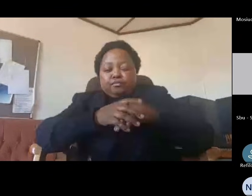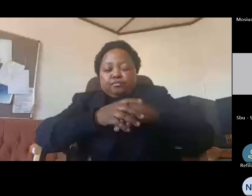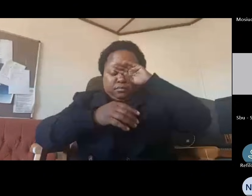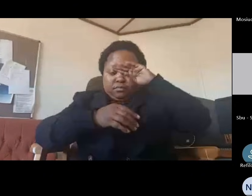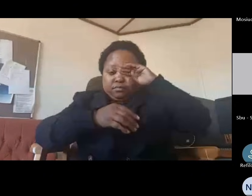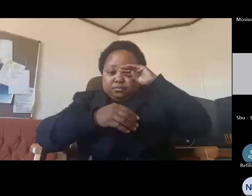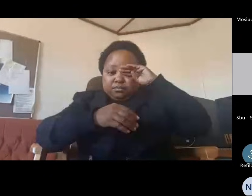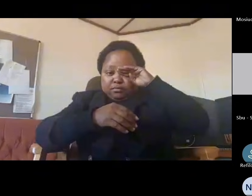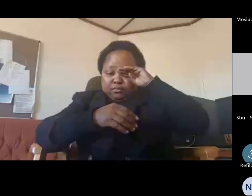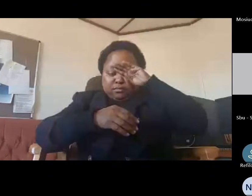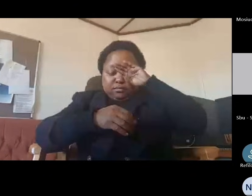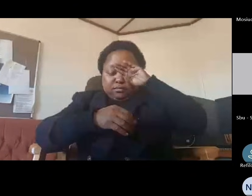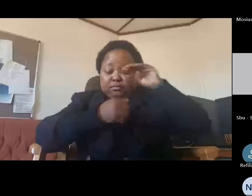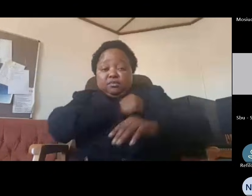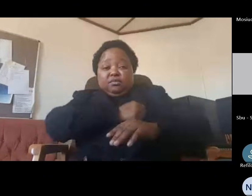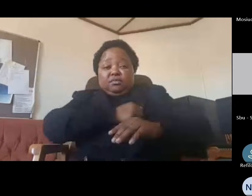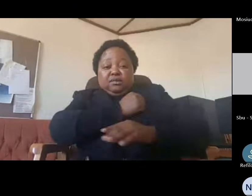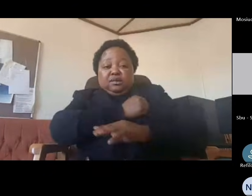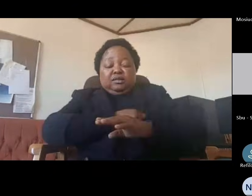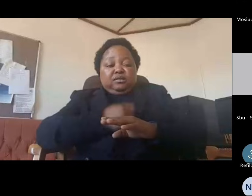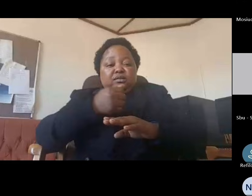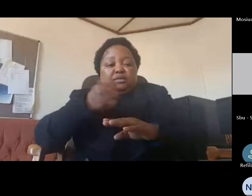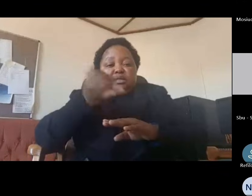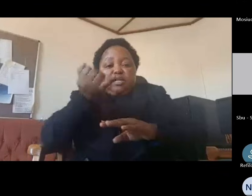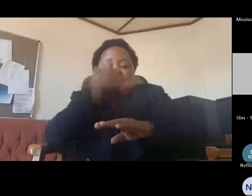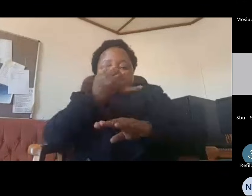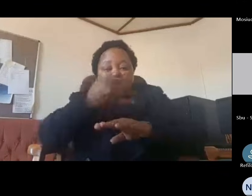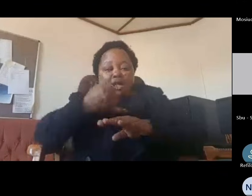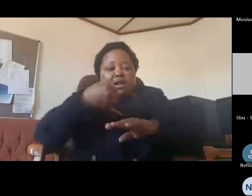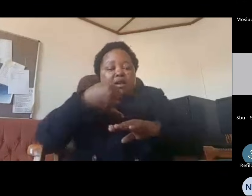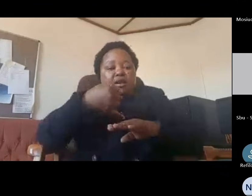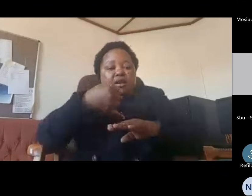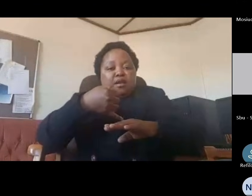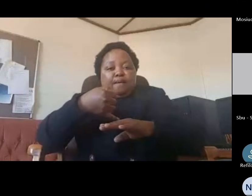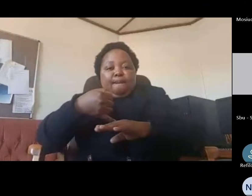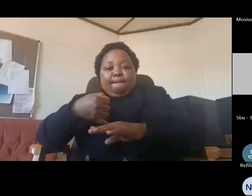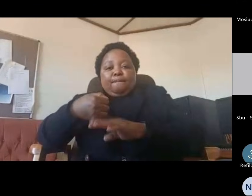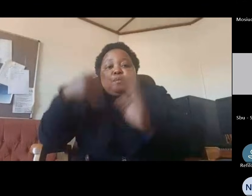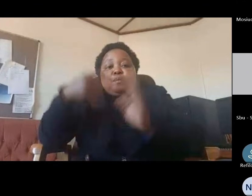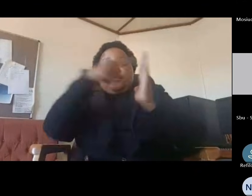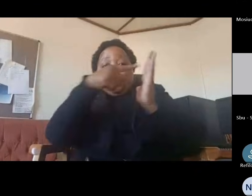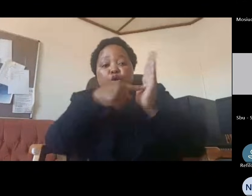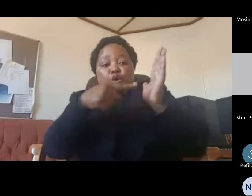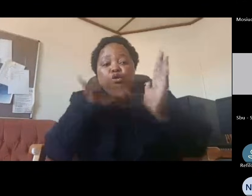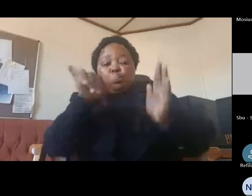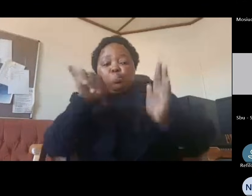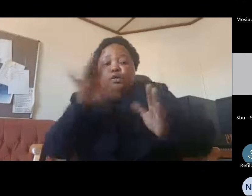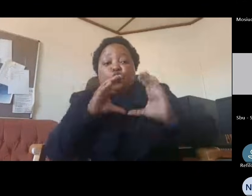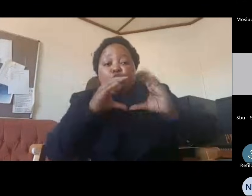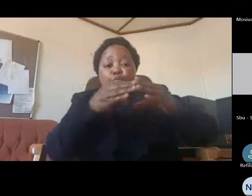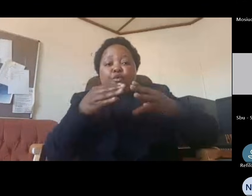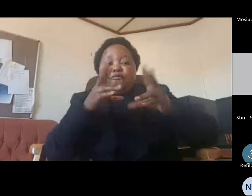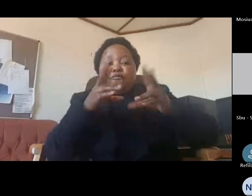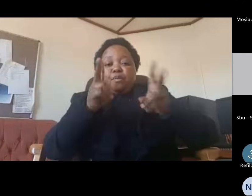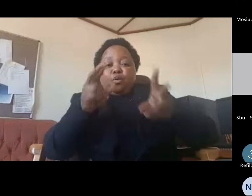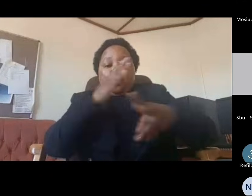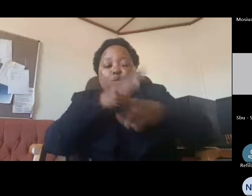protocols that were brought together with a group of people who really work together. And if you see the